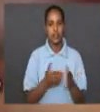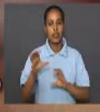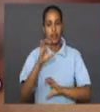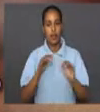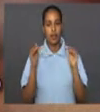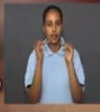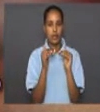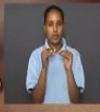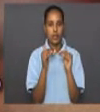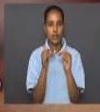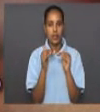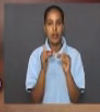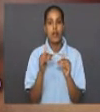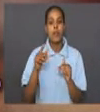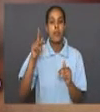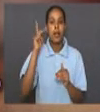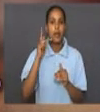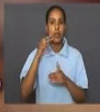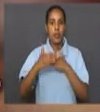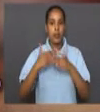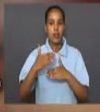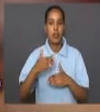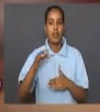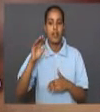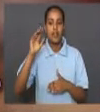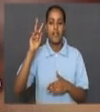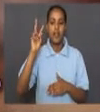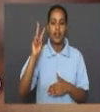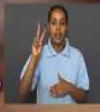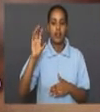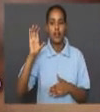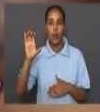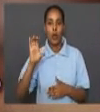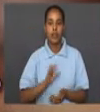chemical equation for the polymerization of vinyl chloride.